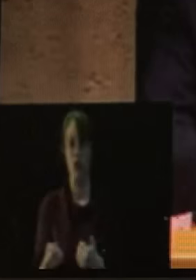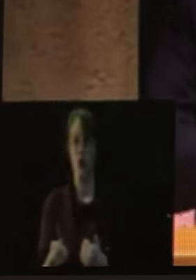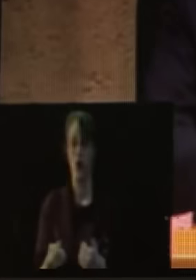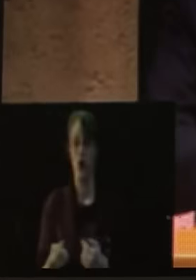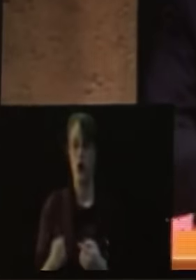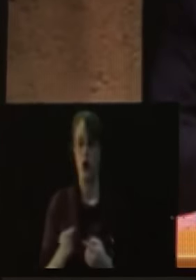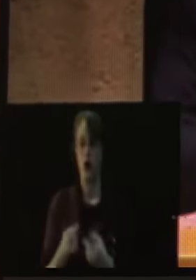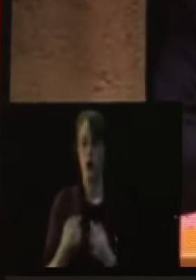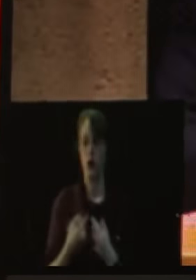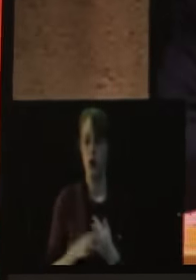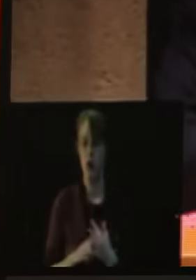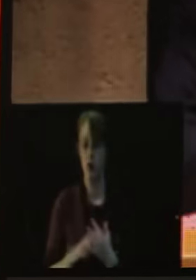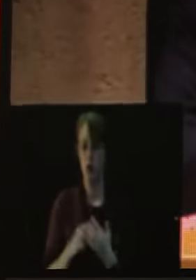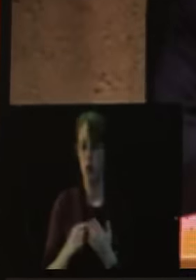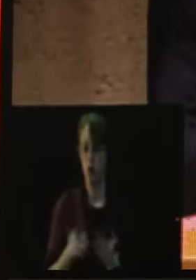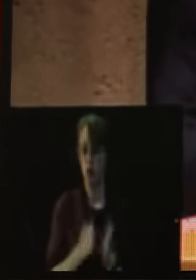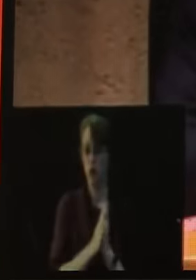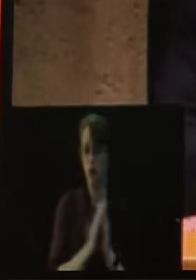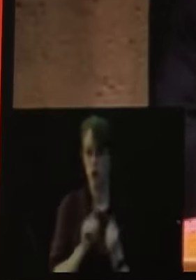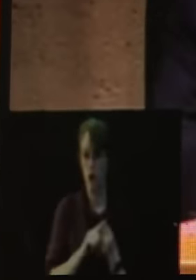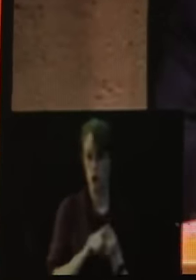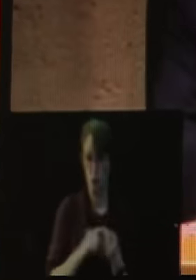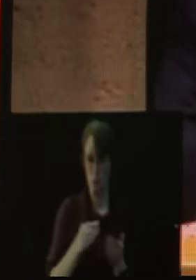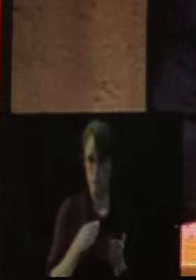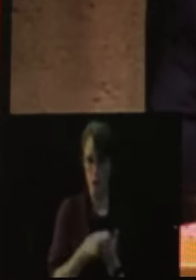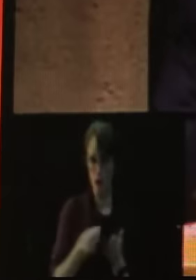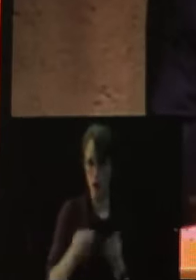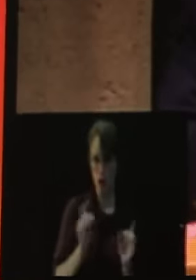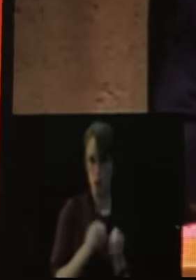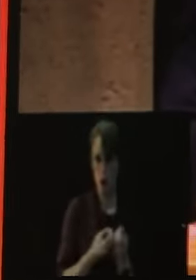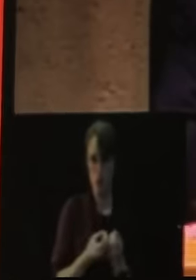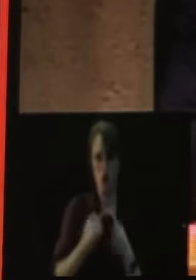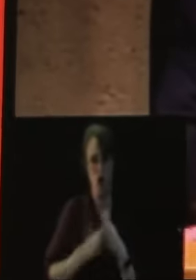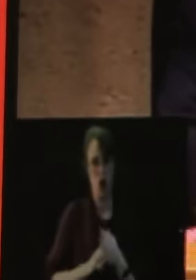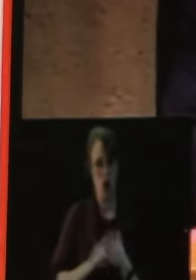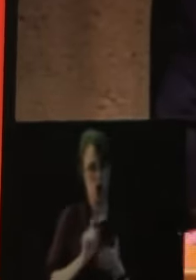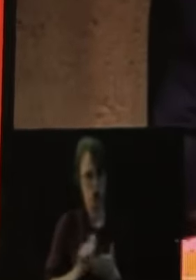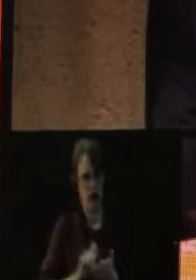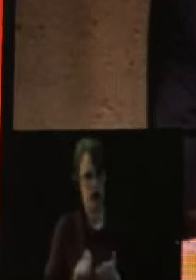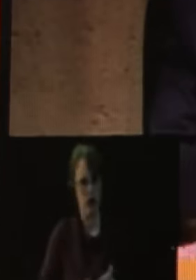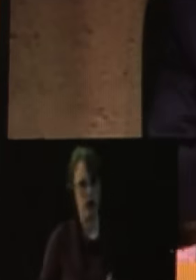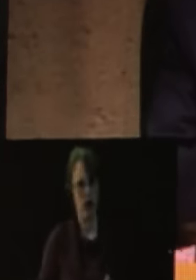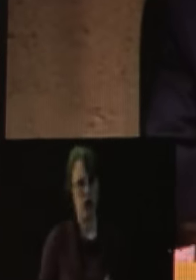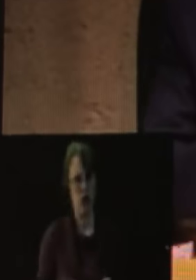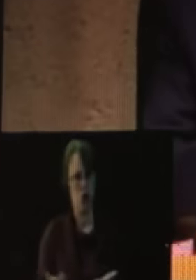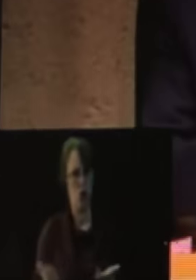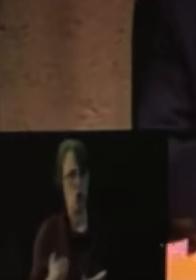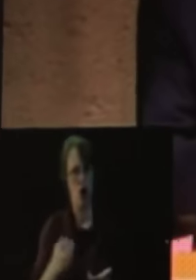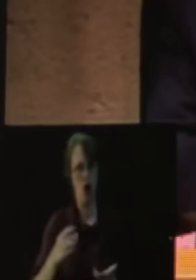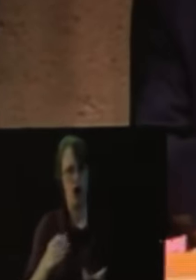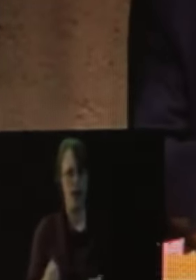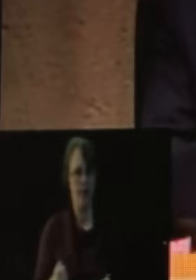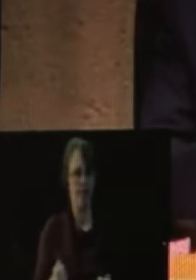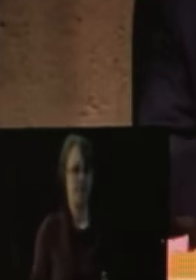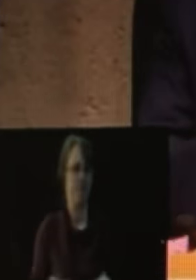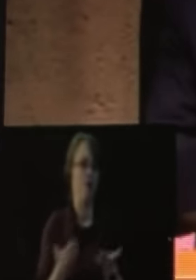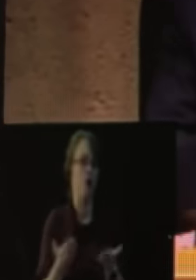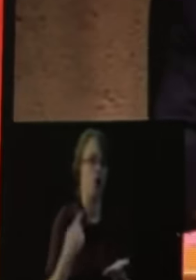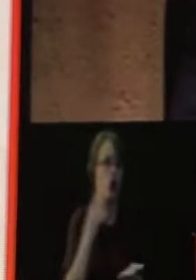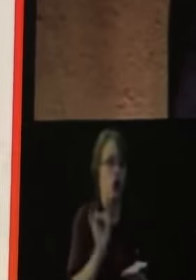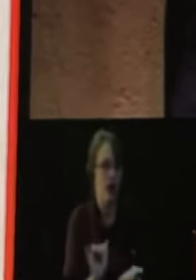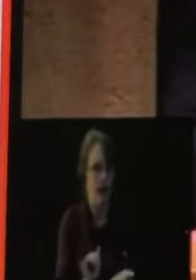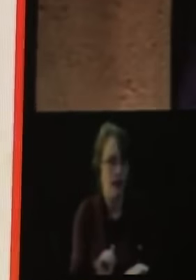or to the purchasing department to begin drafting what a proposal would look like on this one. At this point, that's